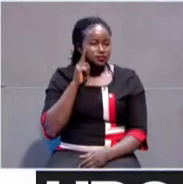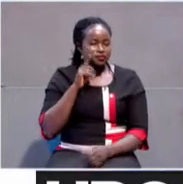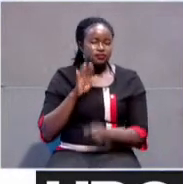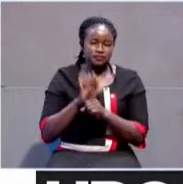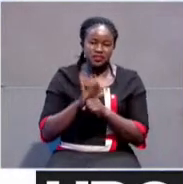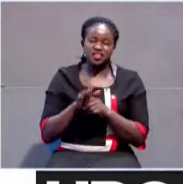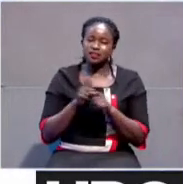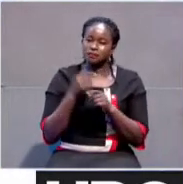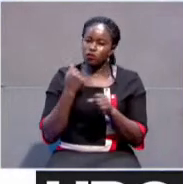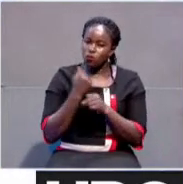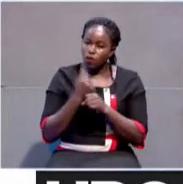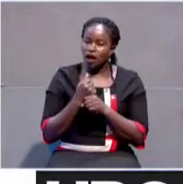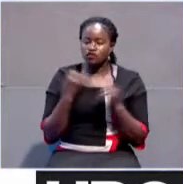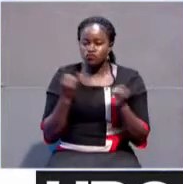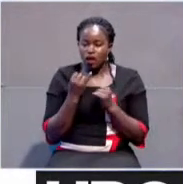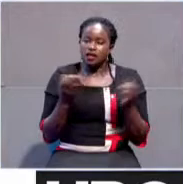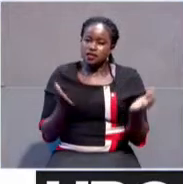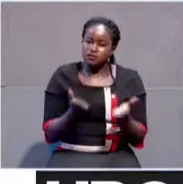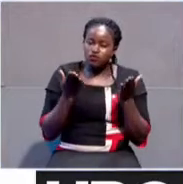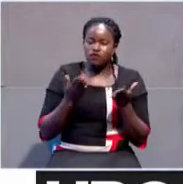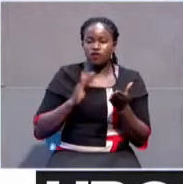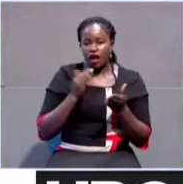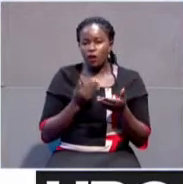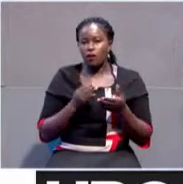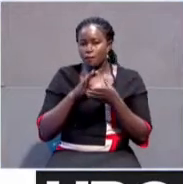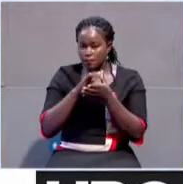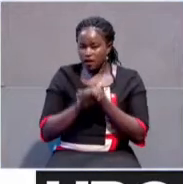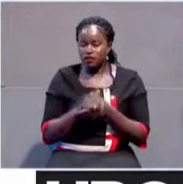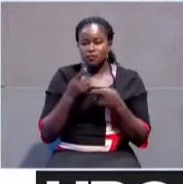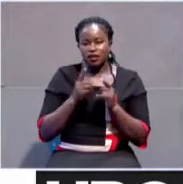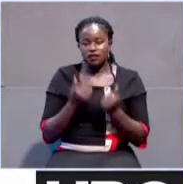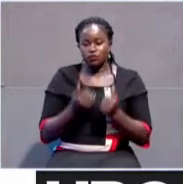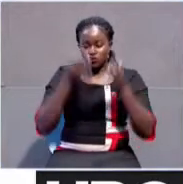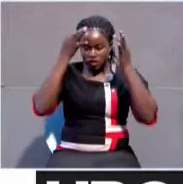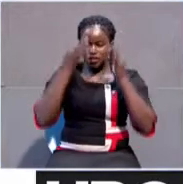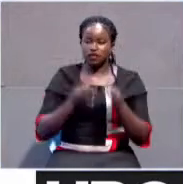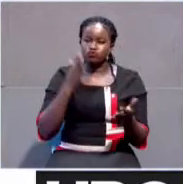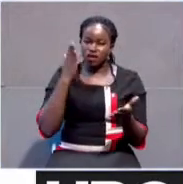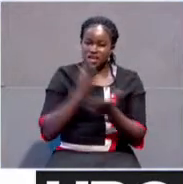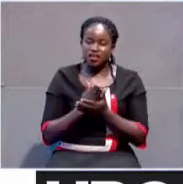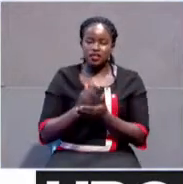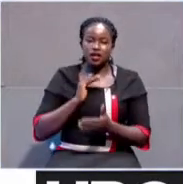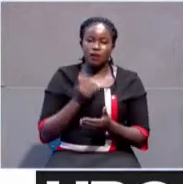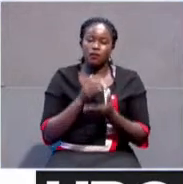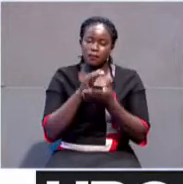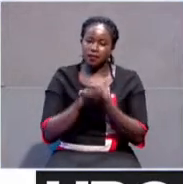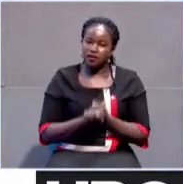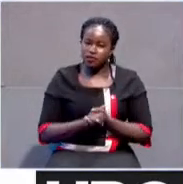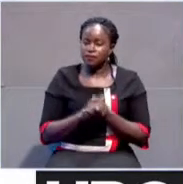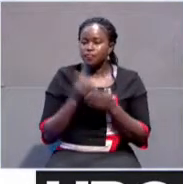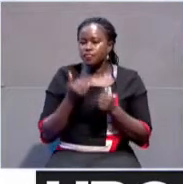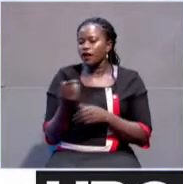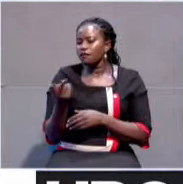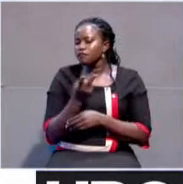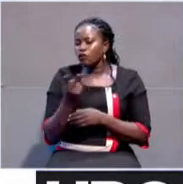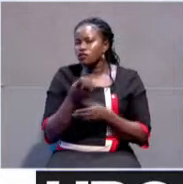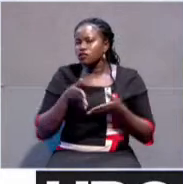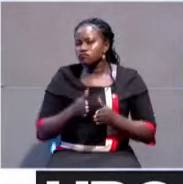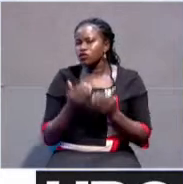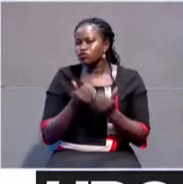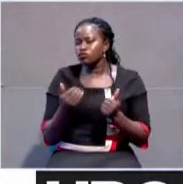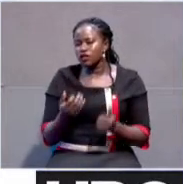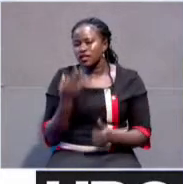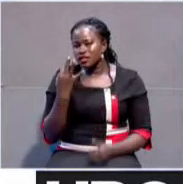work on our relationship, we have made the decision to end our marriage." Now, the couple have